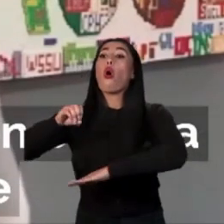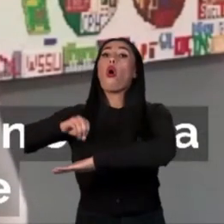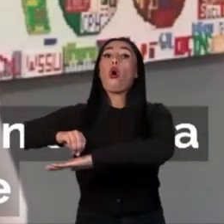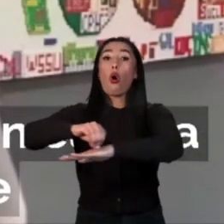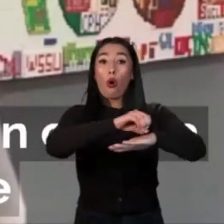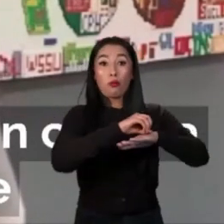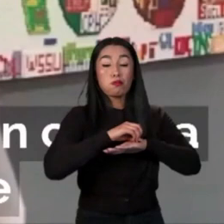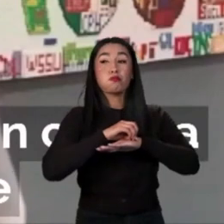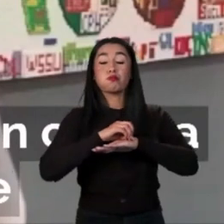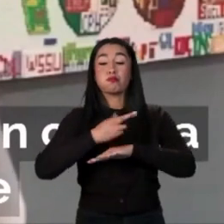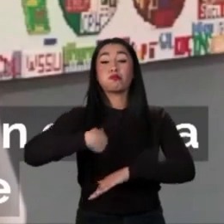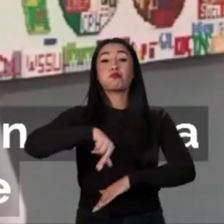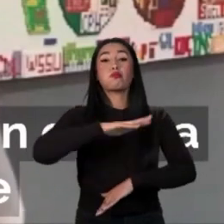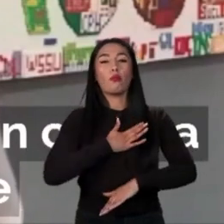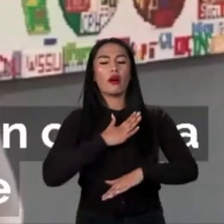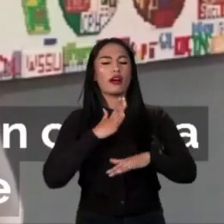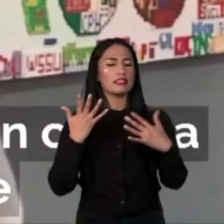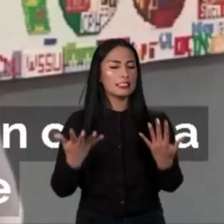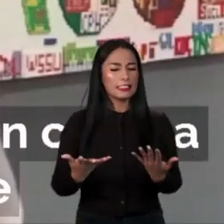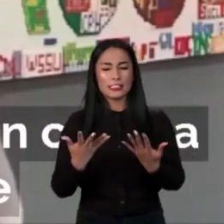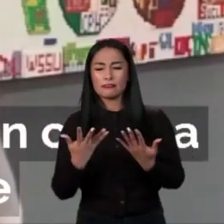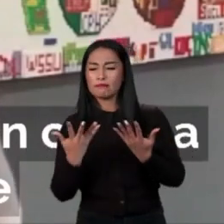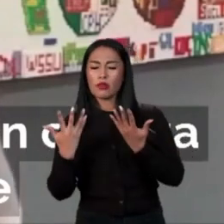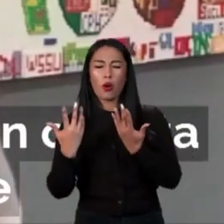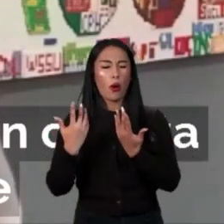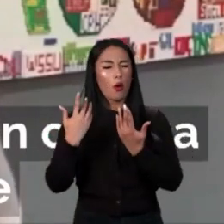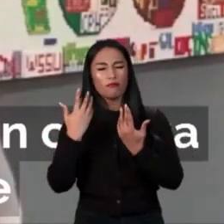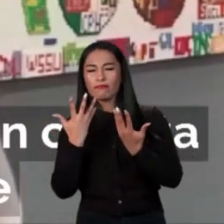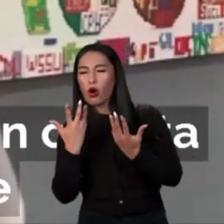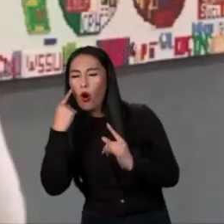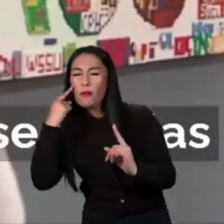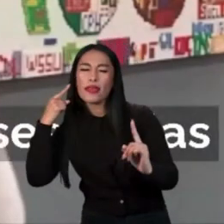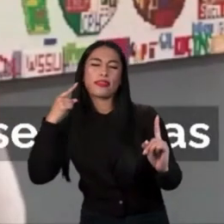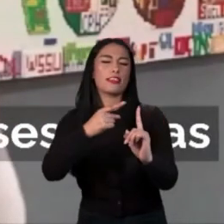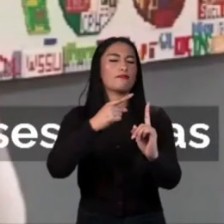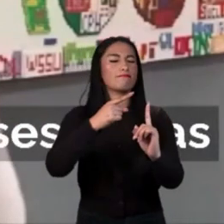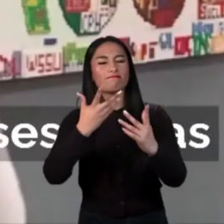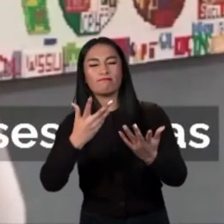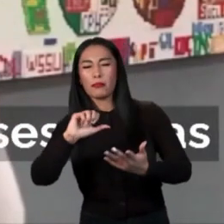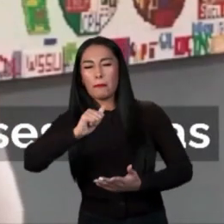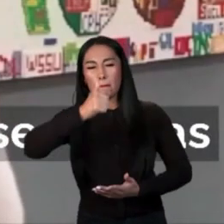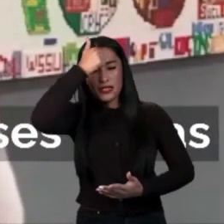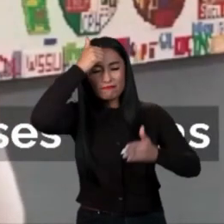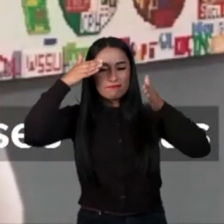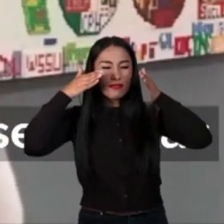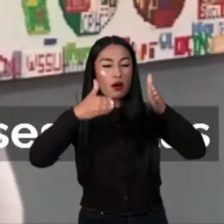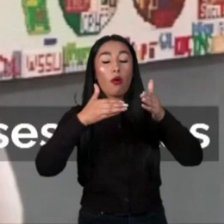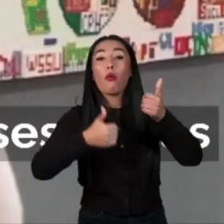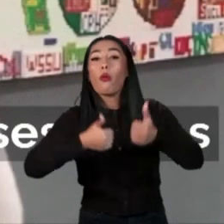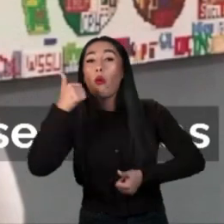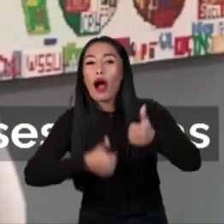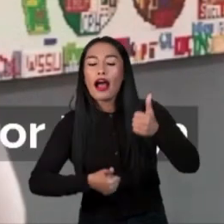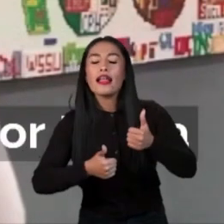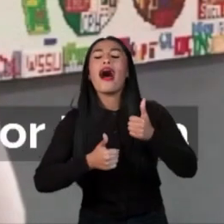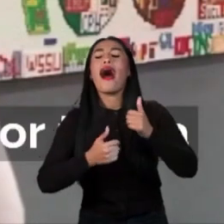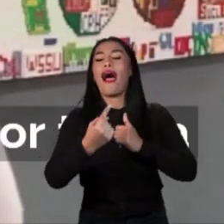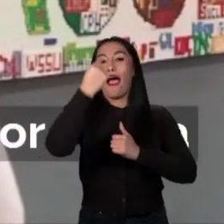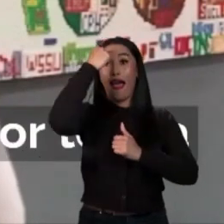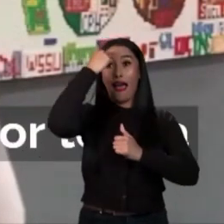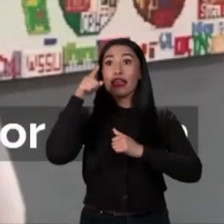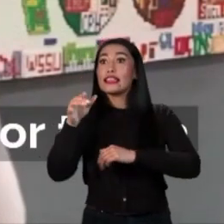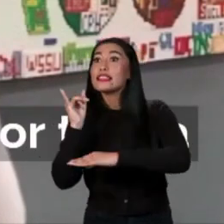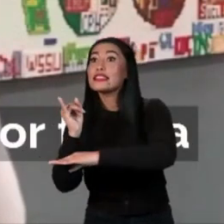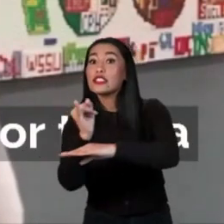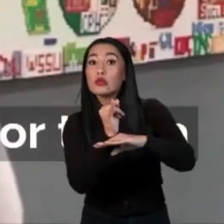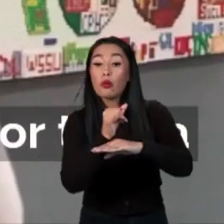organizations that have your best interests in mind, that have universities' best interests in mind. We